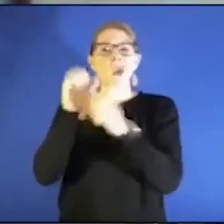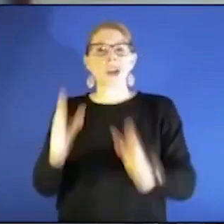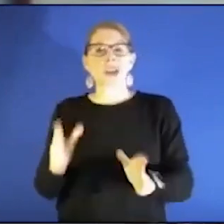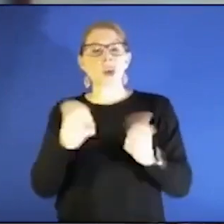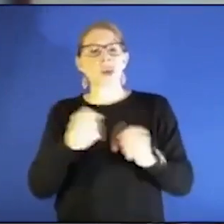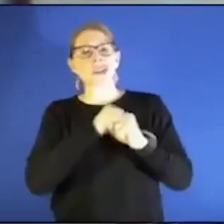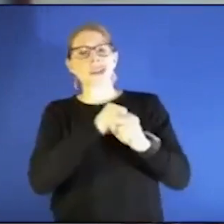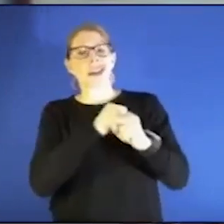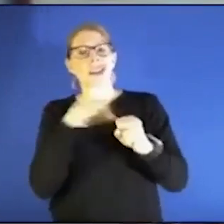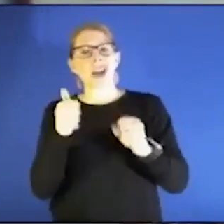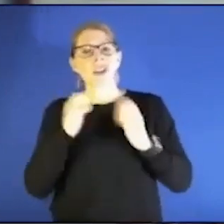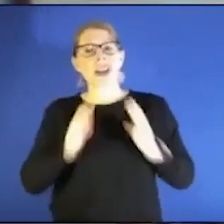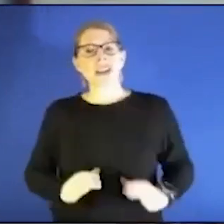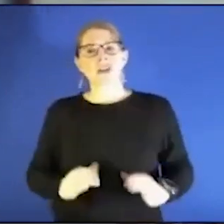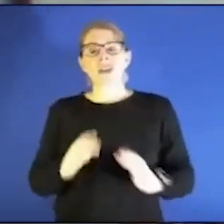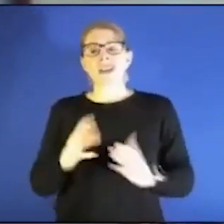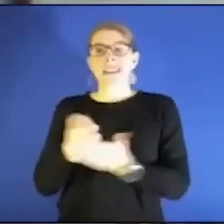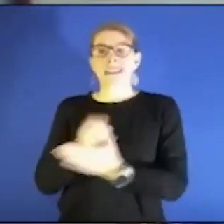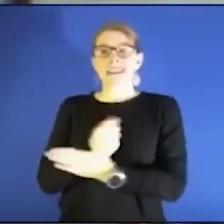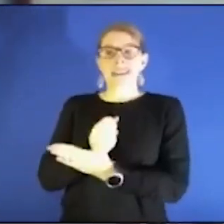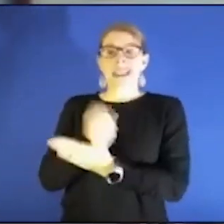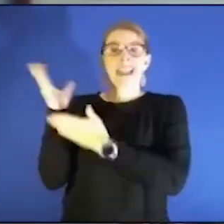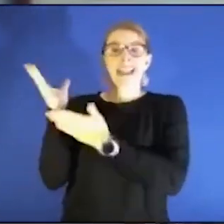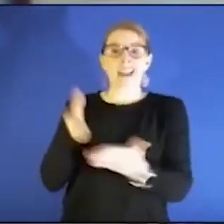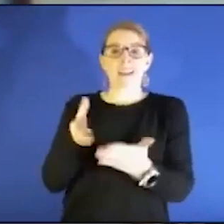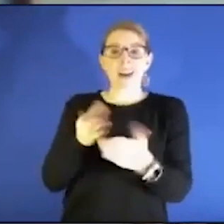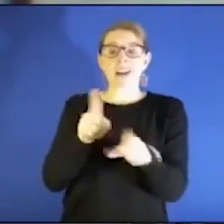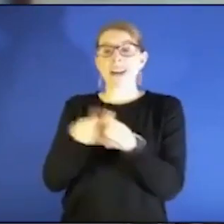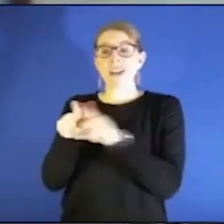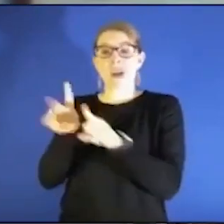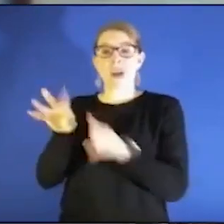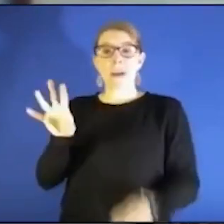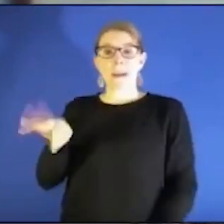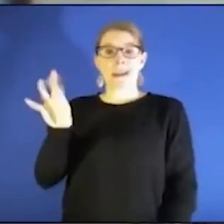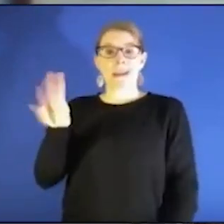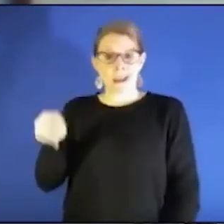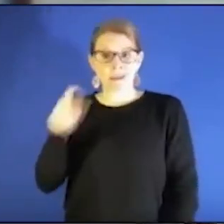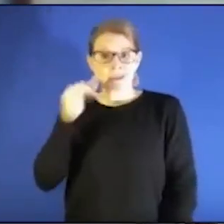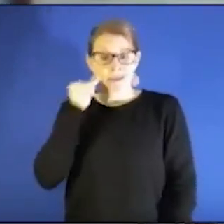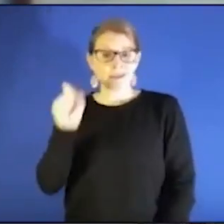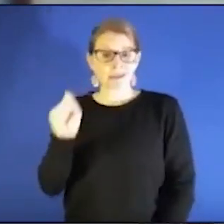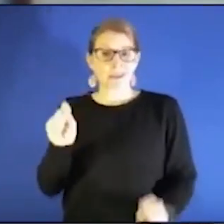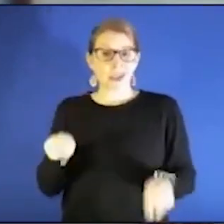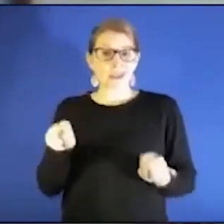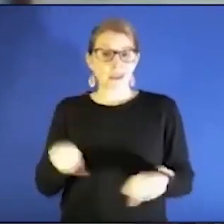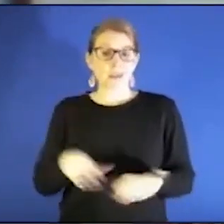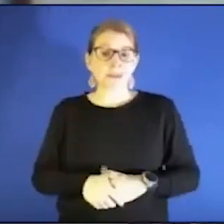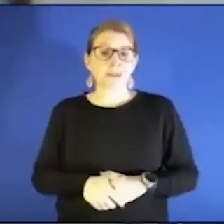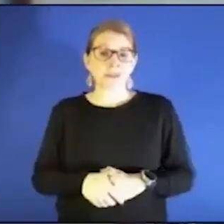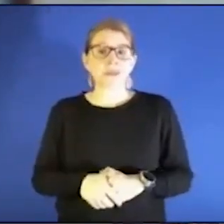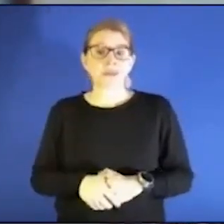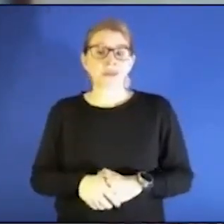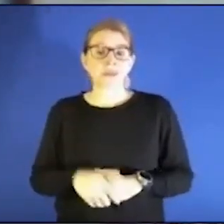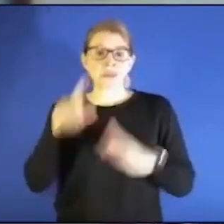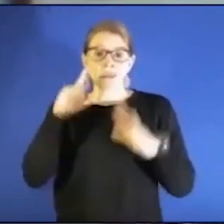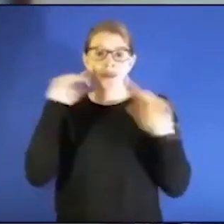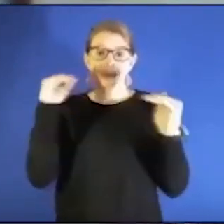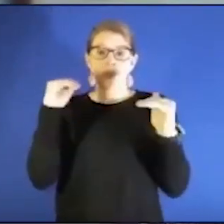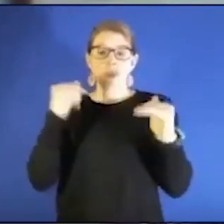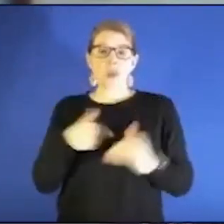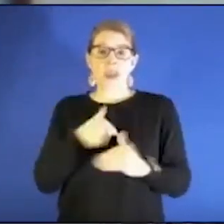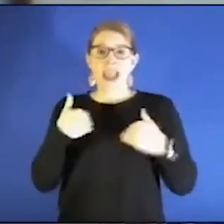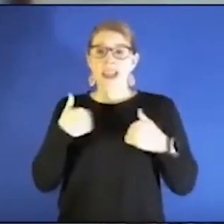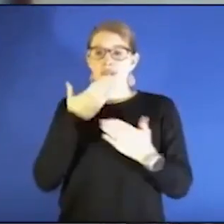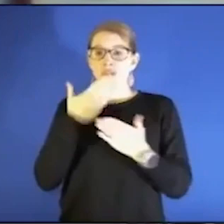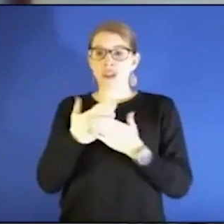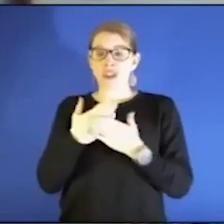So take advantage of delivery and carry out if possible. But hopefully we have a good Restaurant Week,